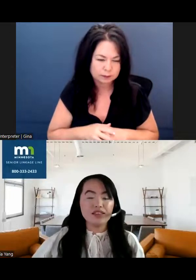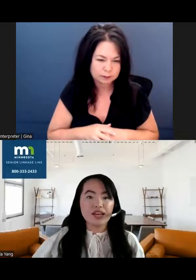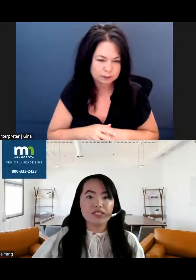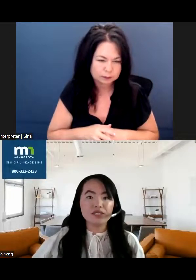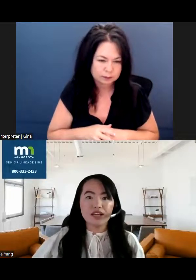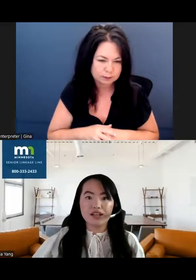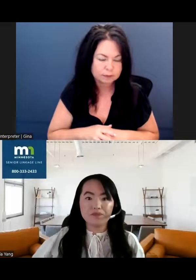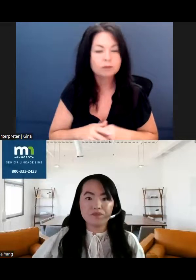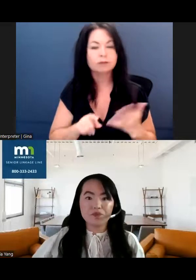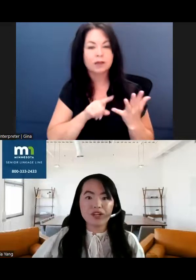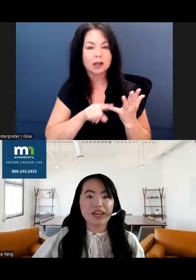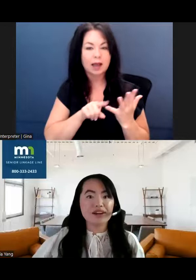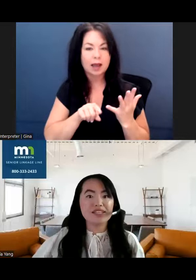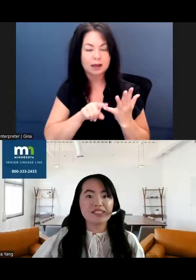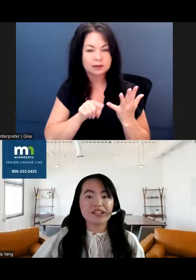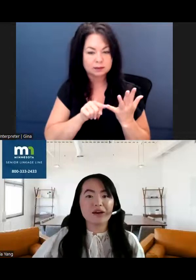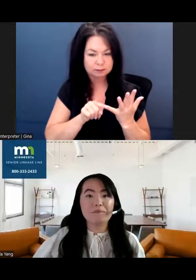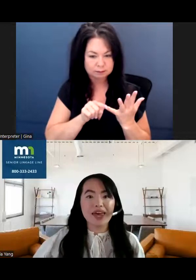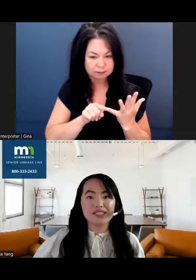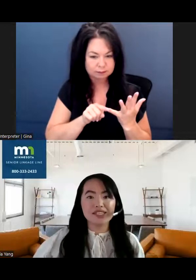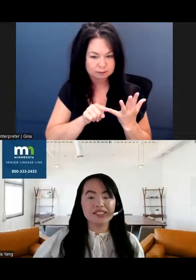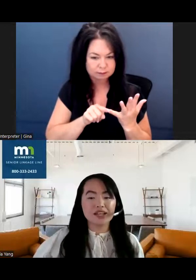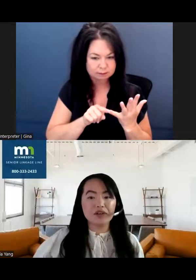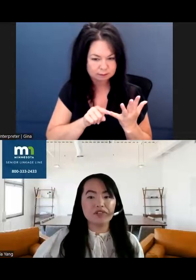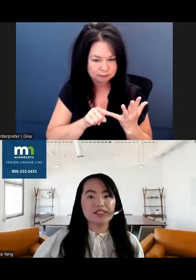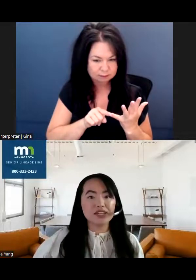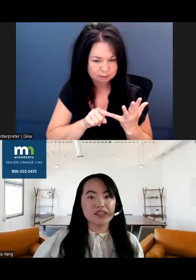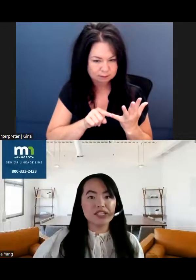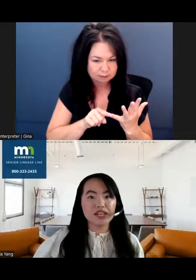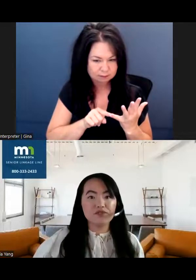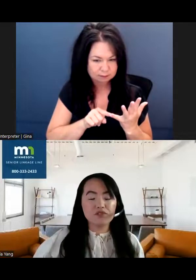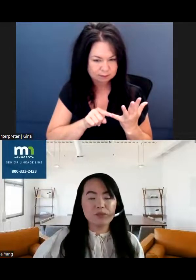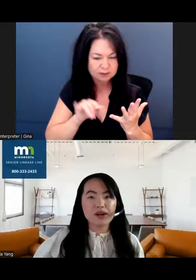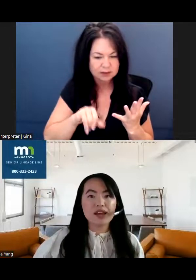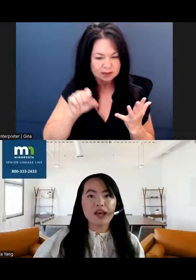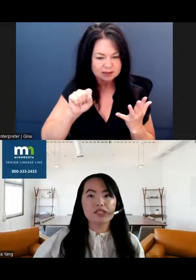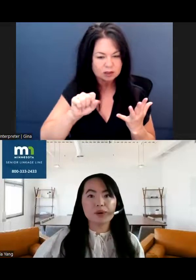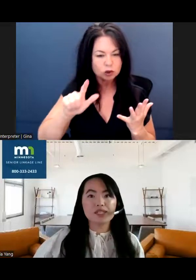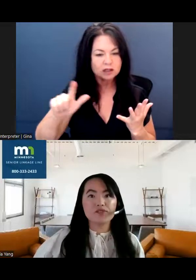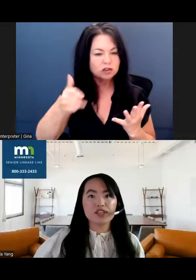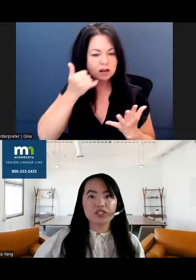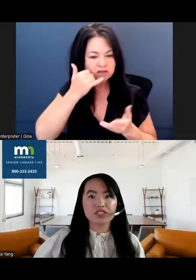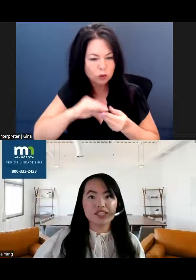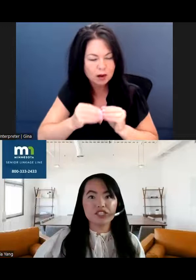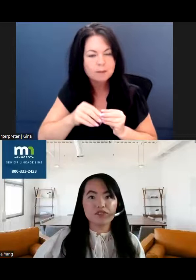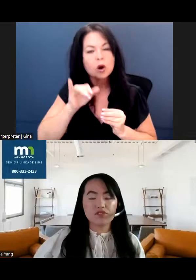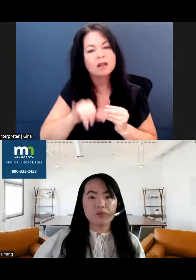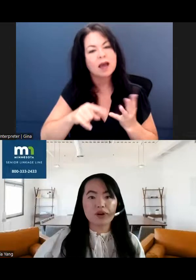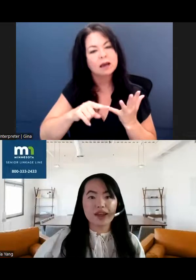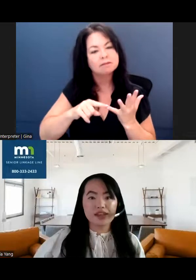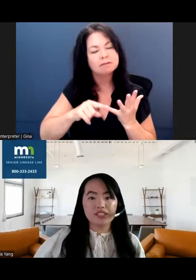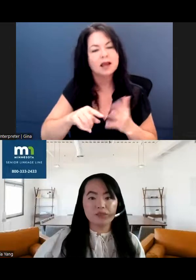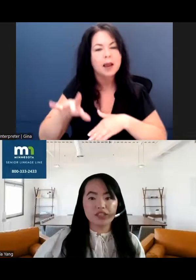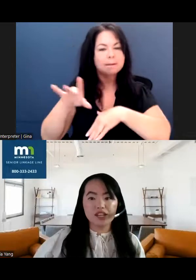And then the last one here is a magnet of the Senior LinkAge LineAge phone number, as well as the Veterans LinkAge LineAge phone